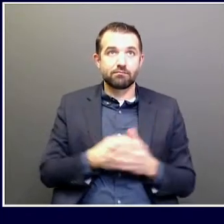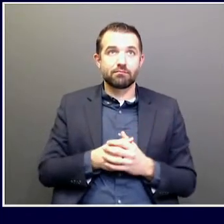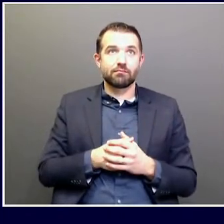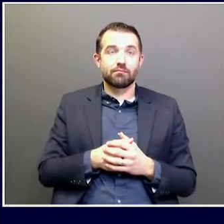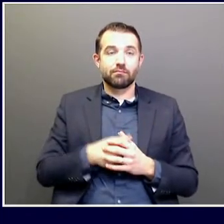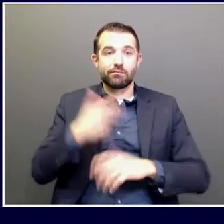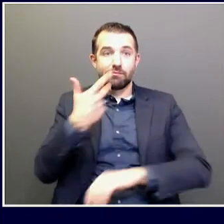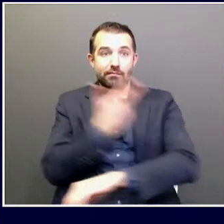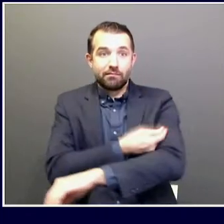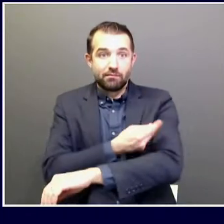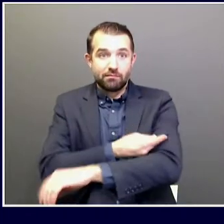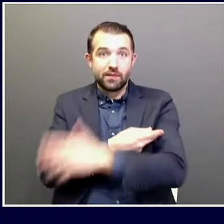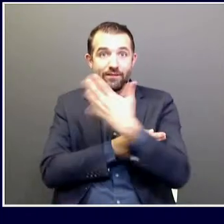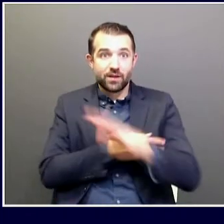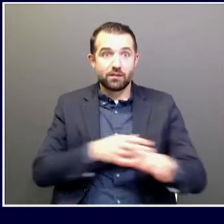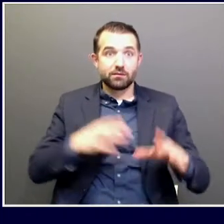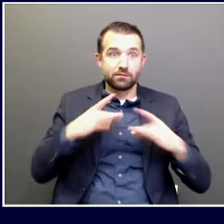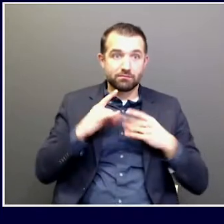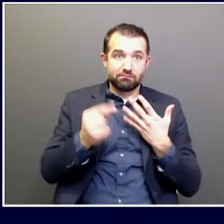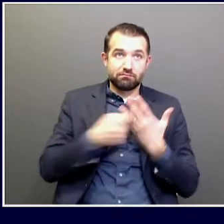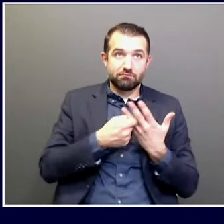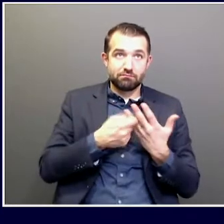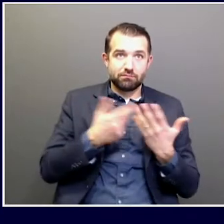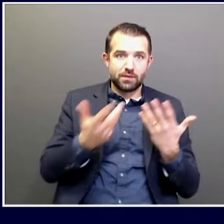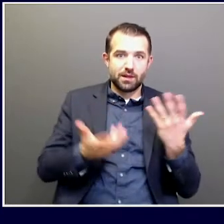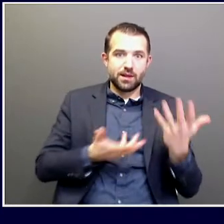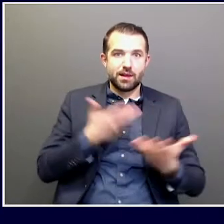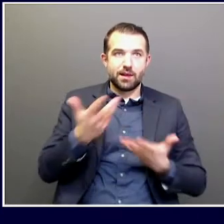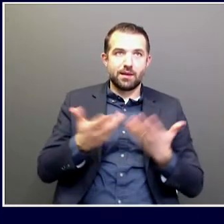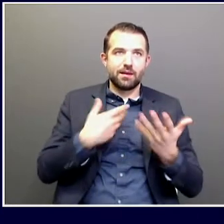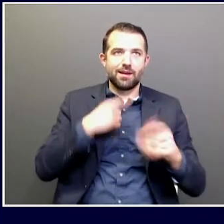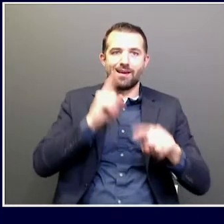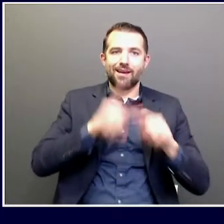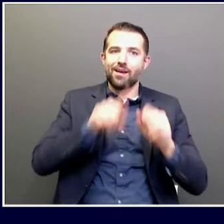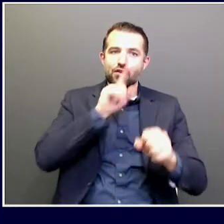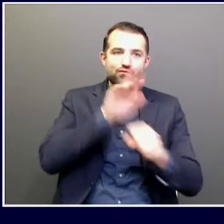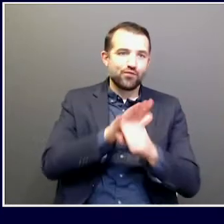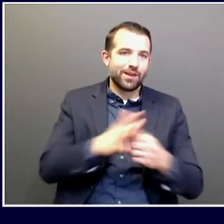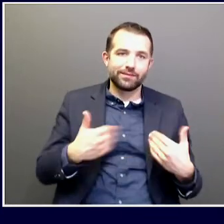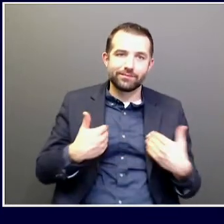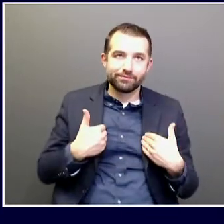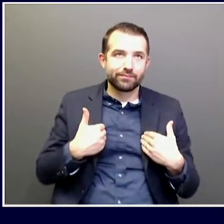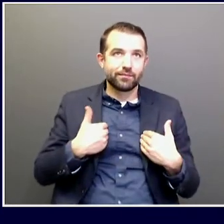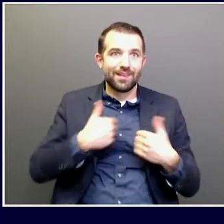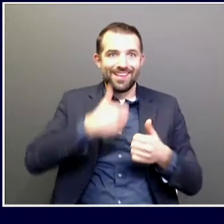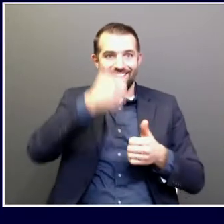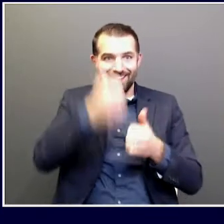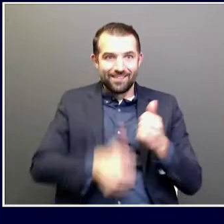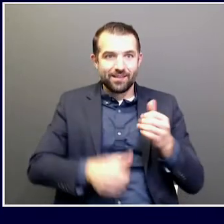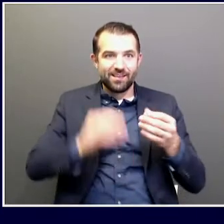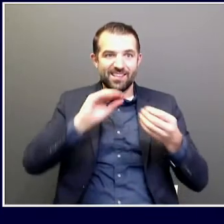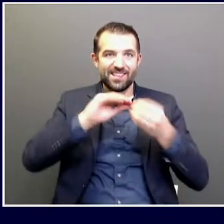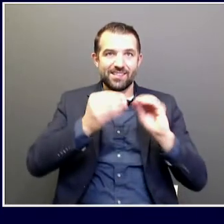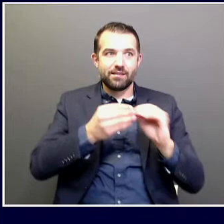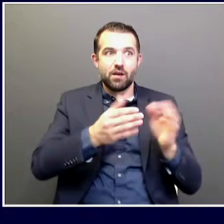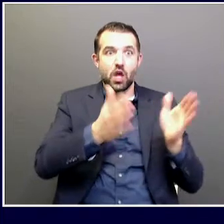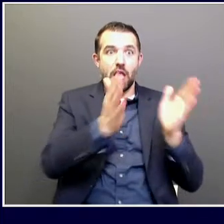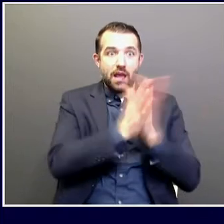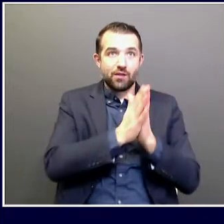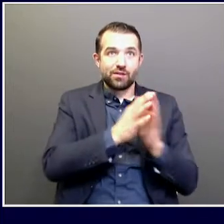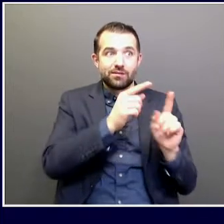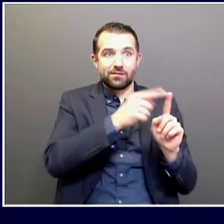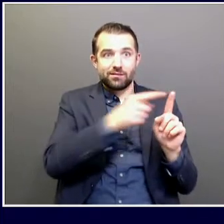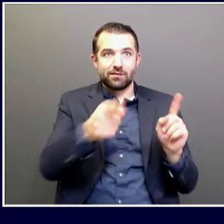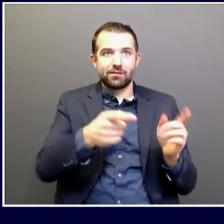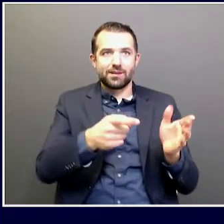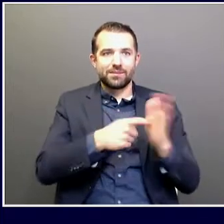can't promise that we'll do that. Here's the thing. Every single data request involves a team of people to pull the request, another